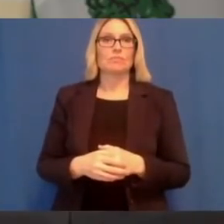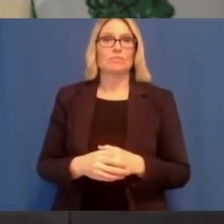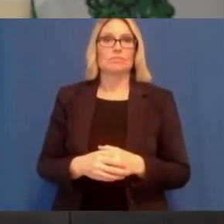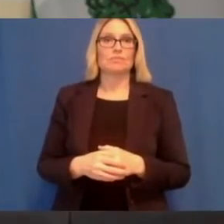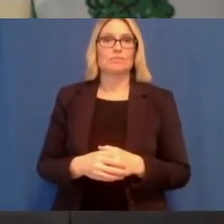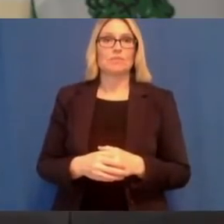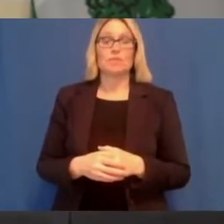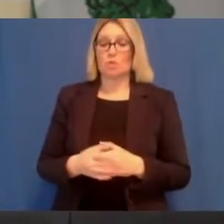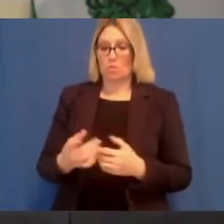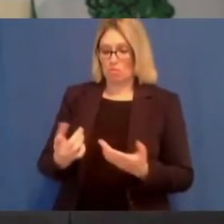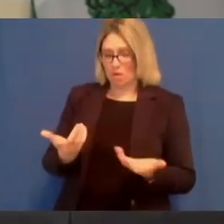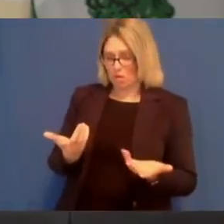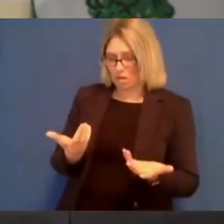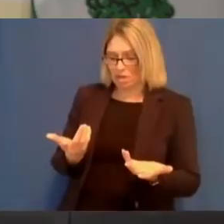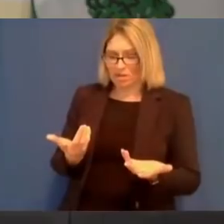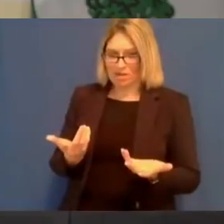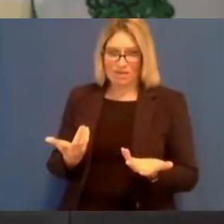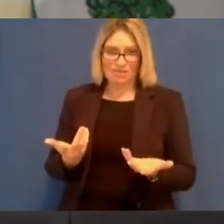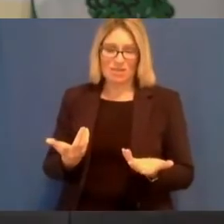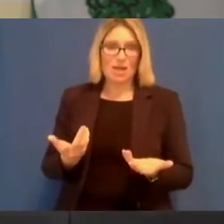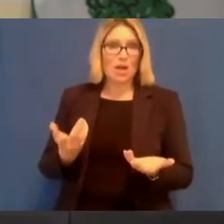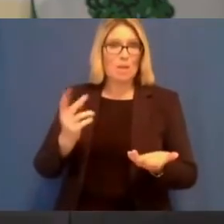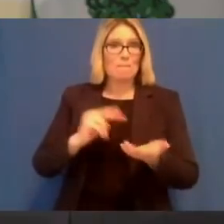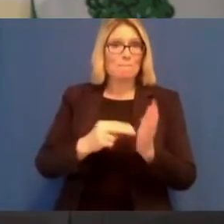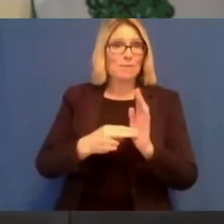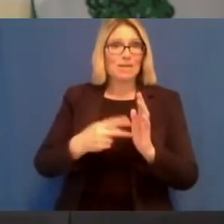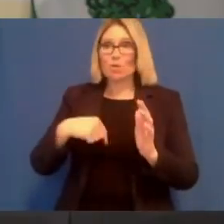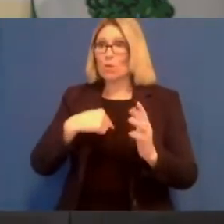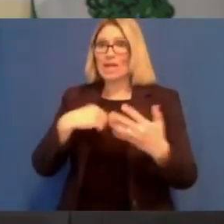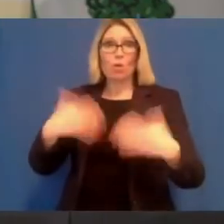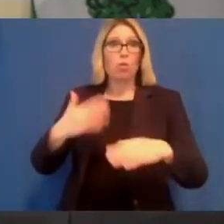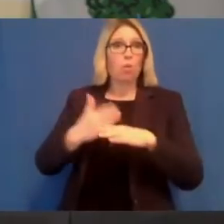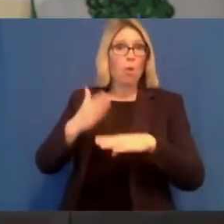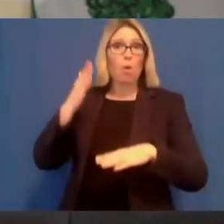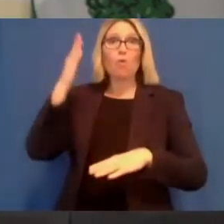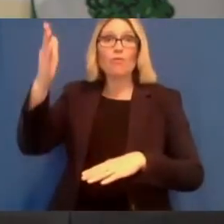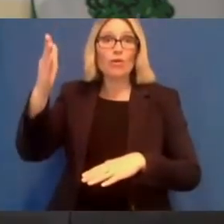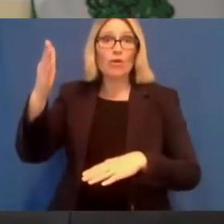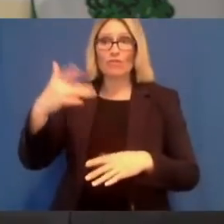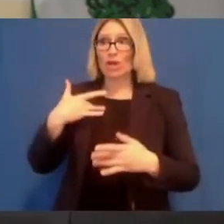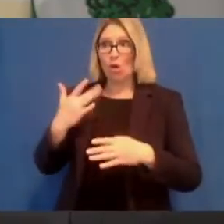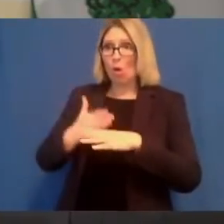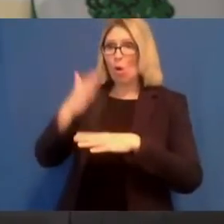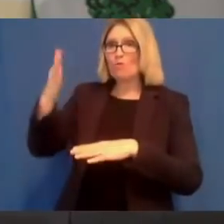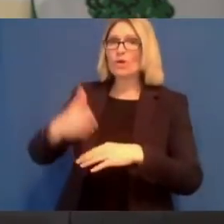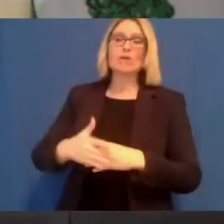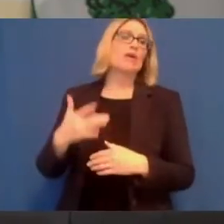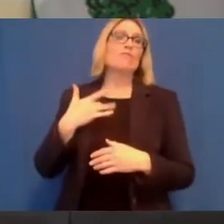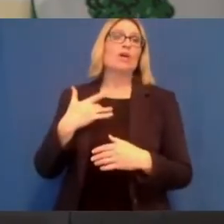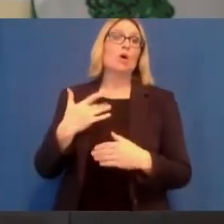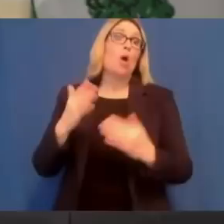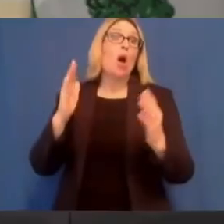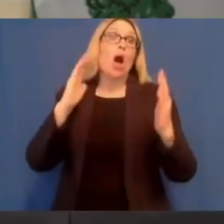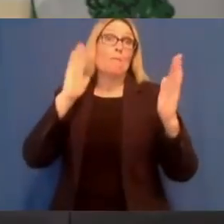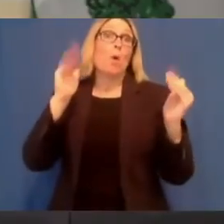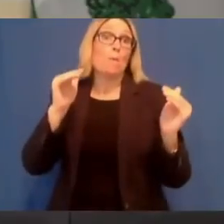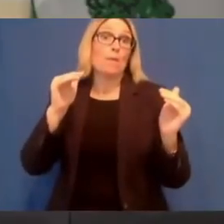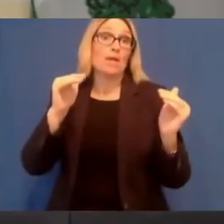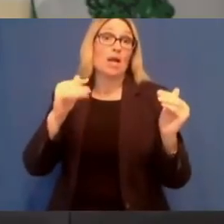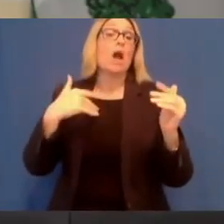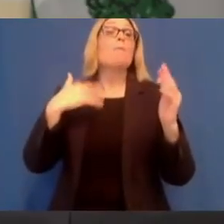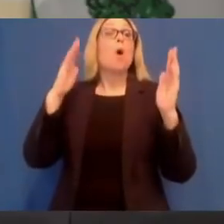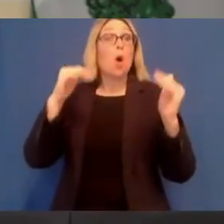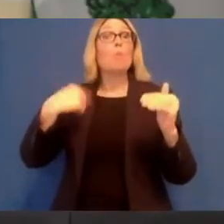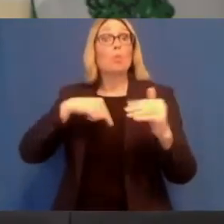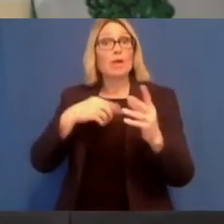is this an overreach? And our answer is, gosh, I hope so. I really hope so, because that